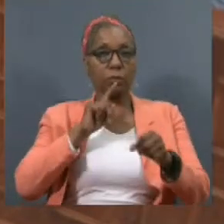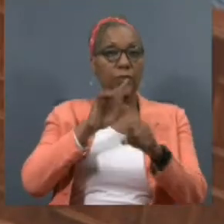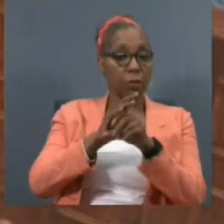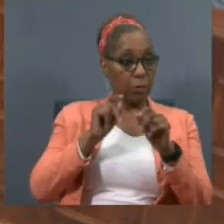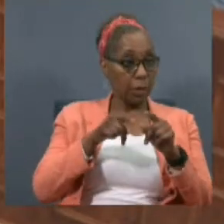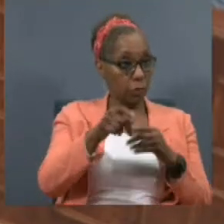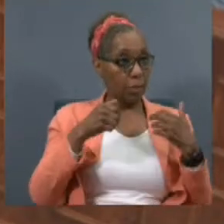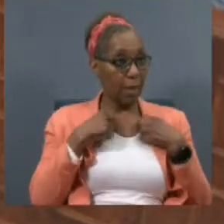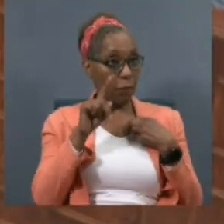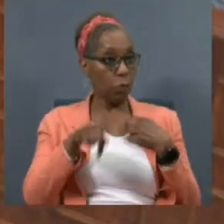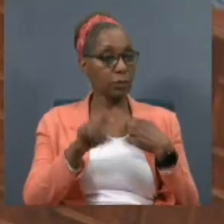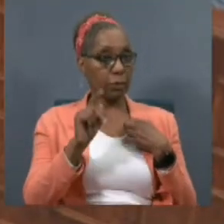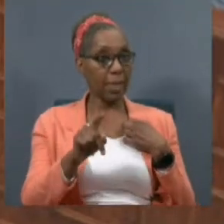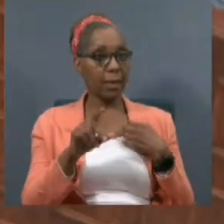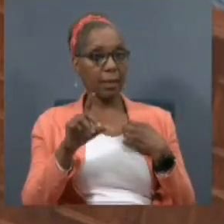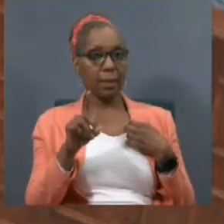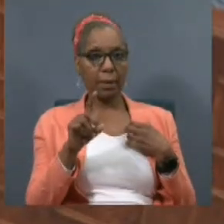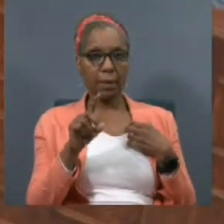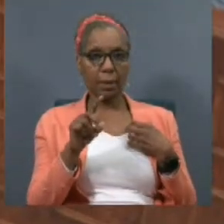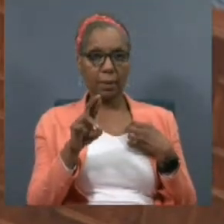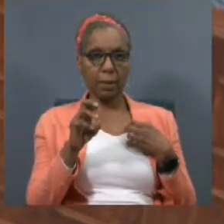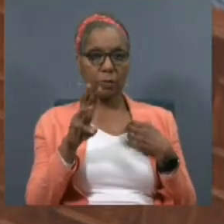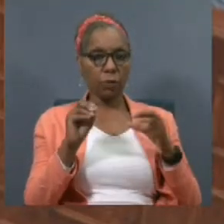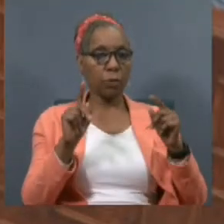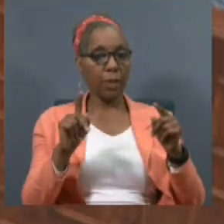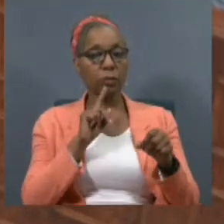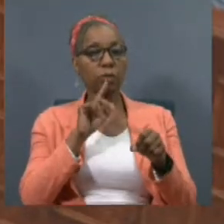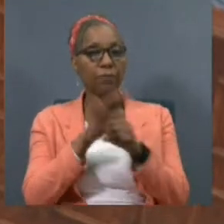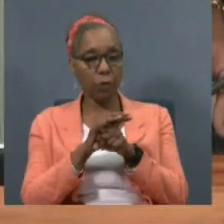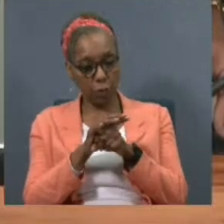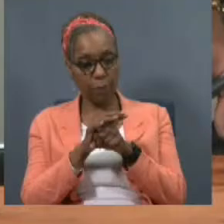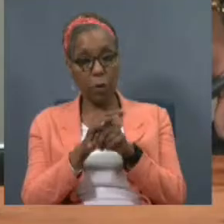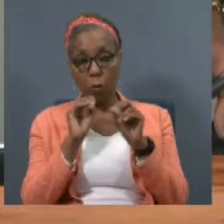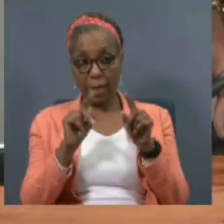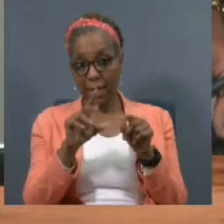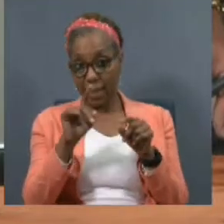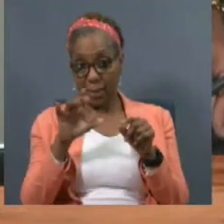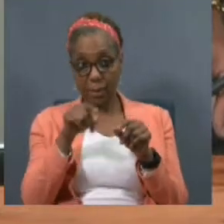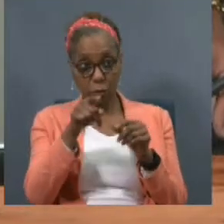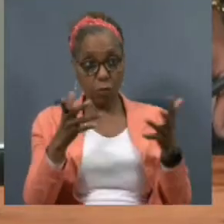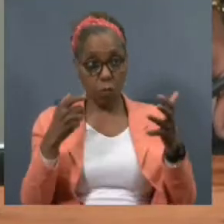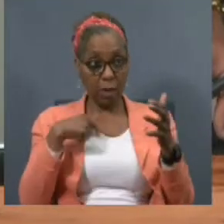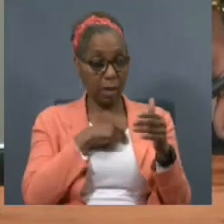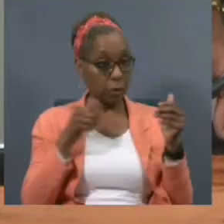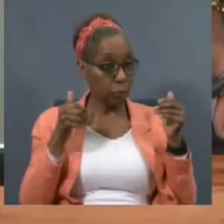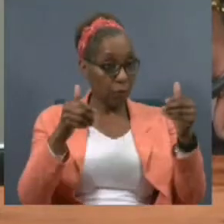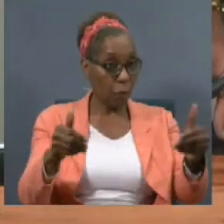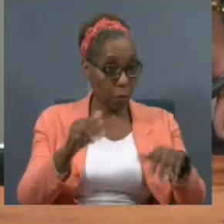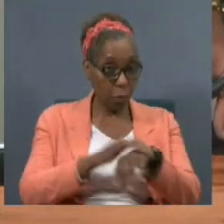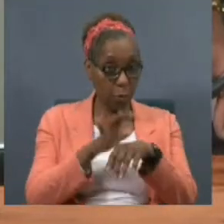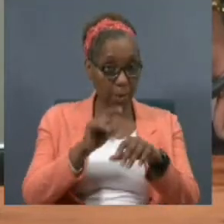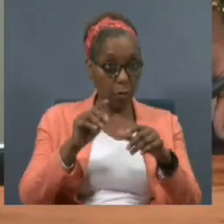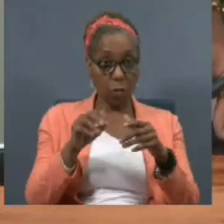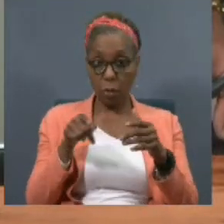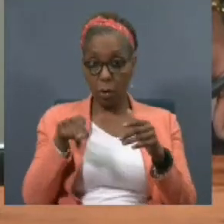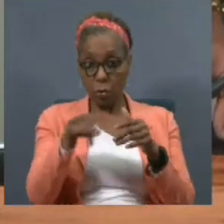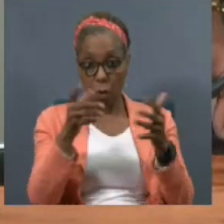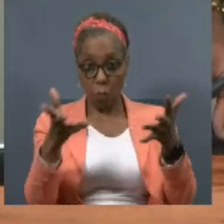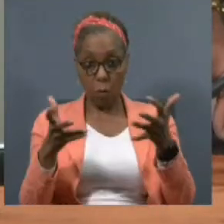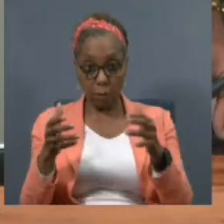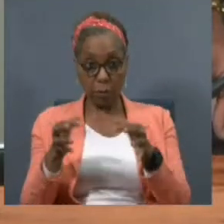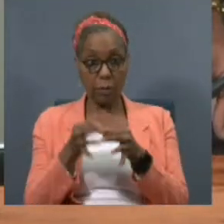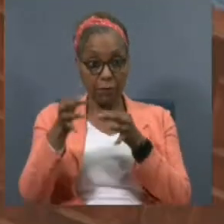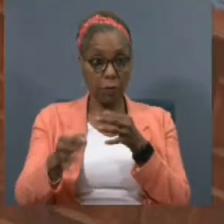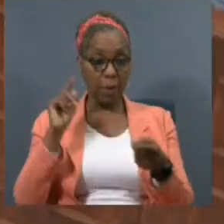question? Go ahead. Sure. And just to confirm, did you want us to move forward on this, or did you all want to defer